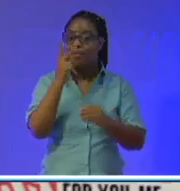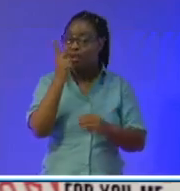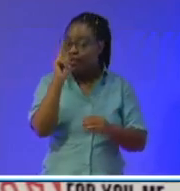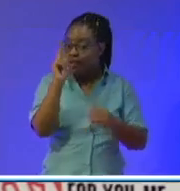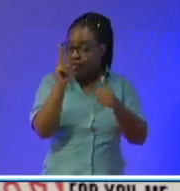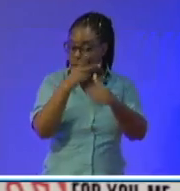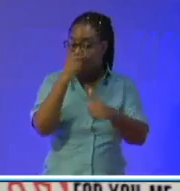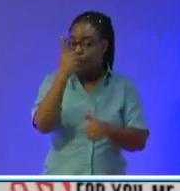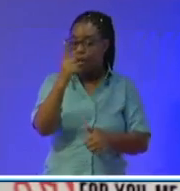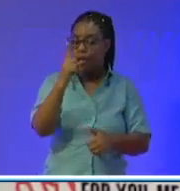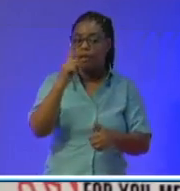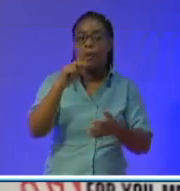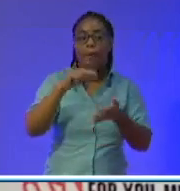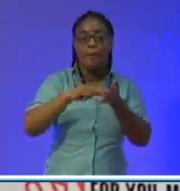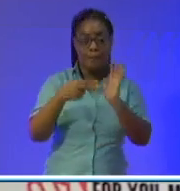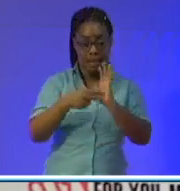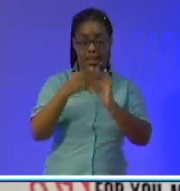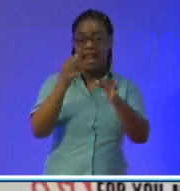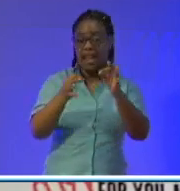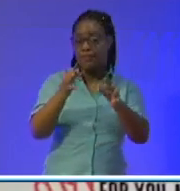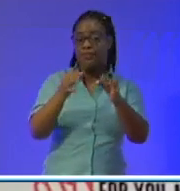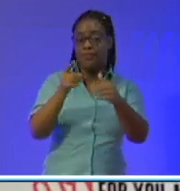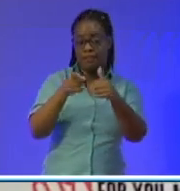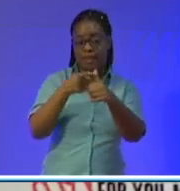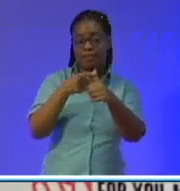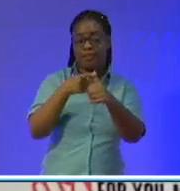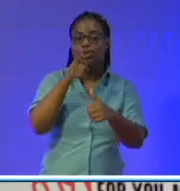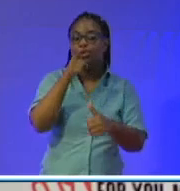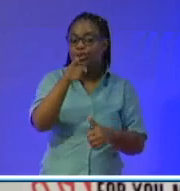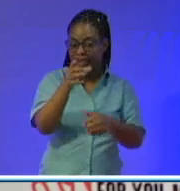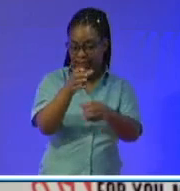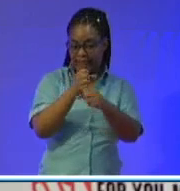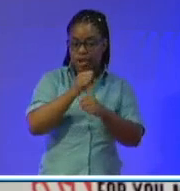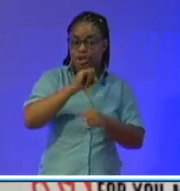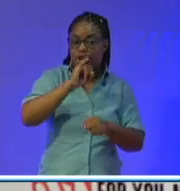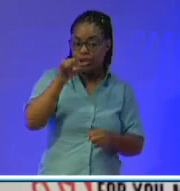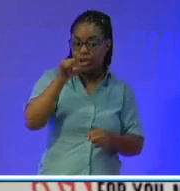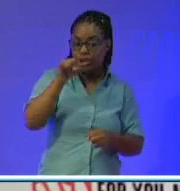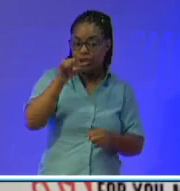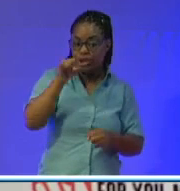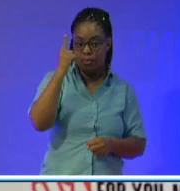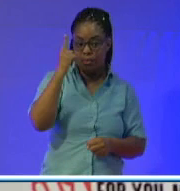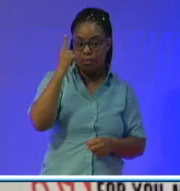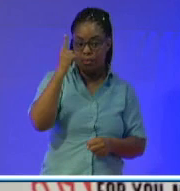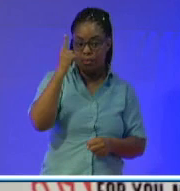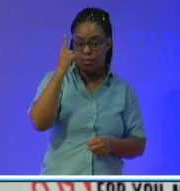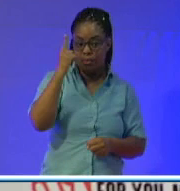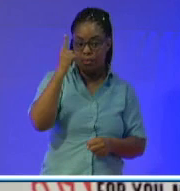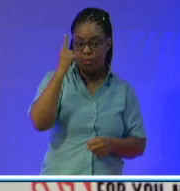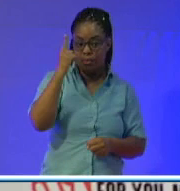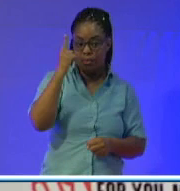is what we are doing now. As I explained last week,